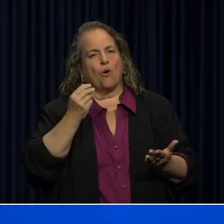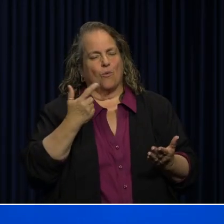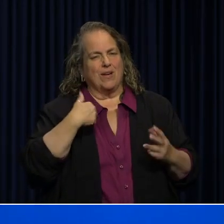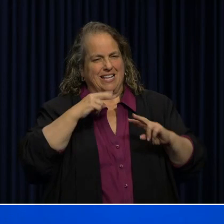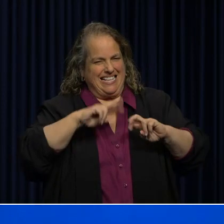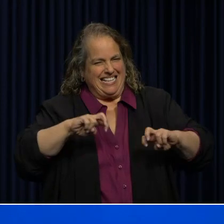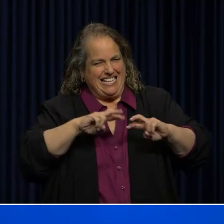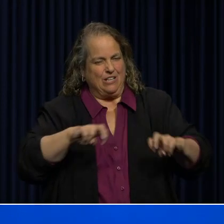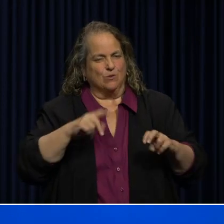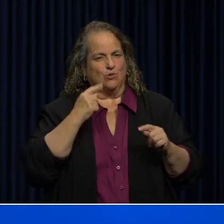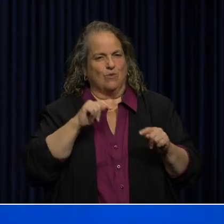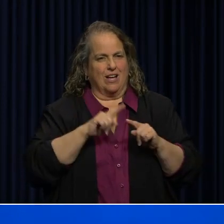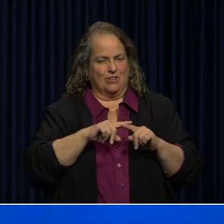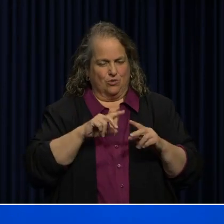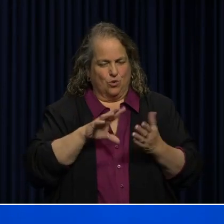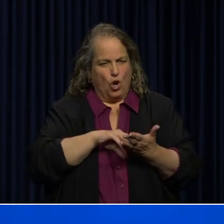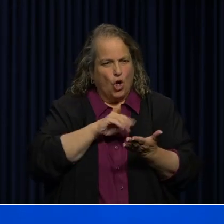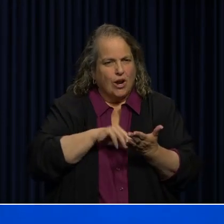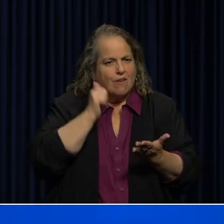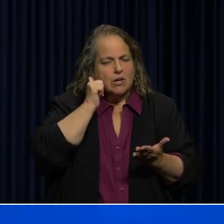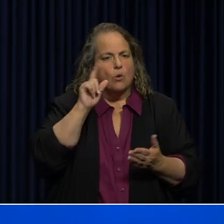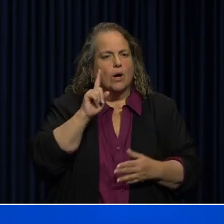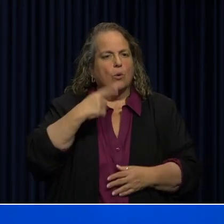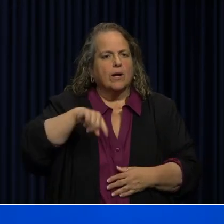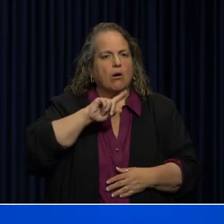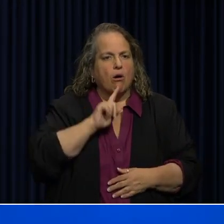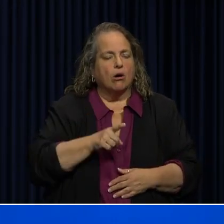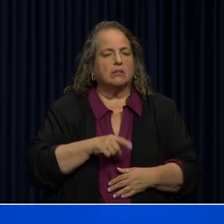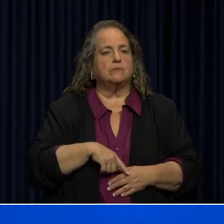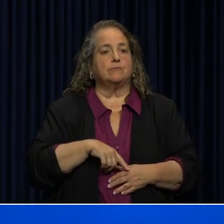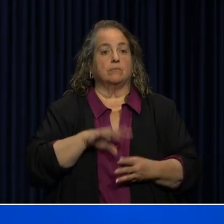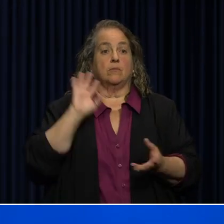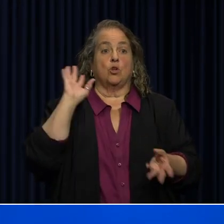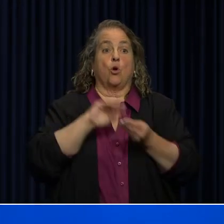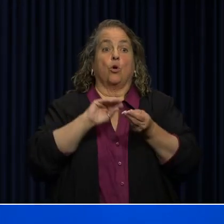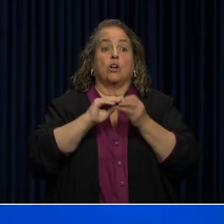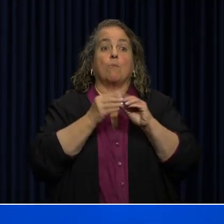learn every day. Total number of tested,